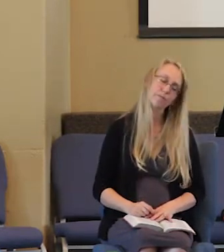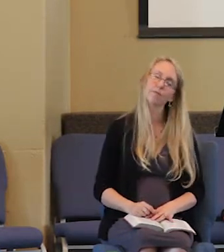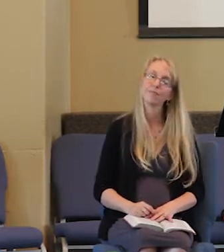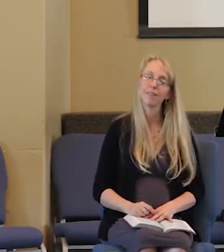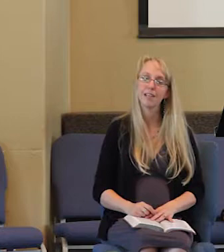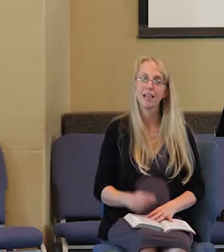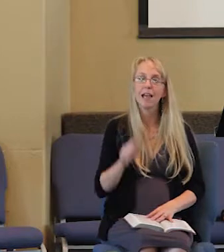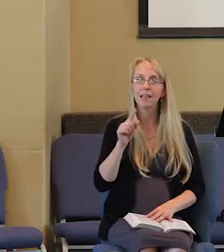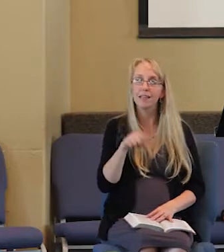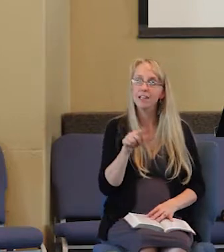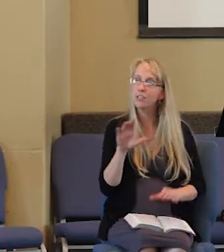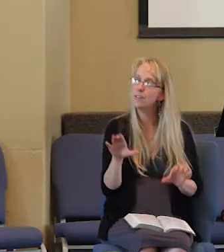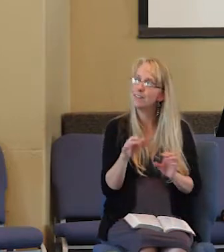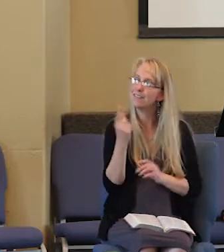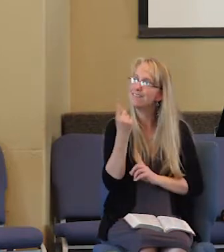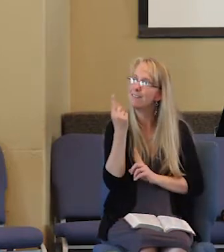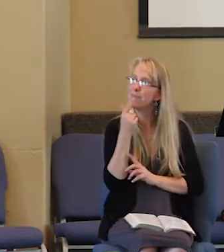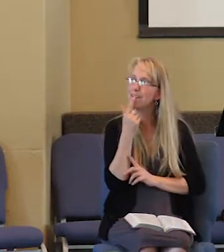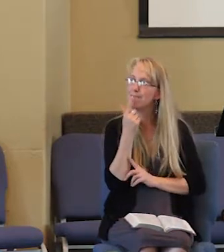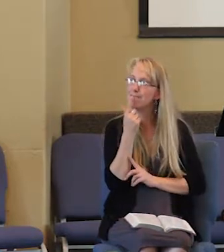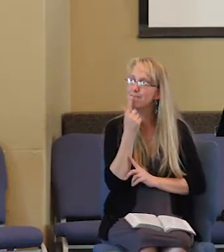And then she did something that